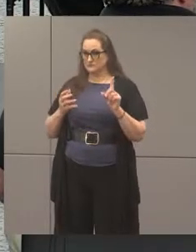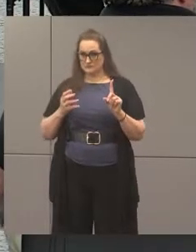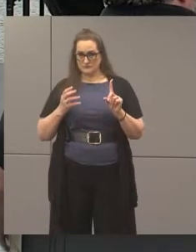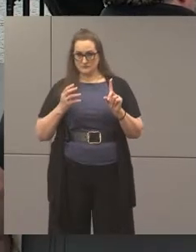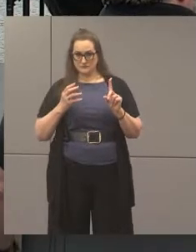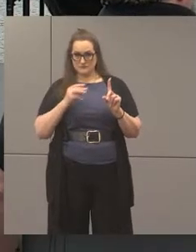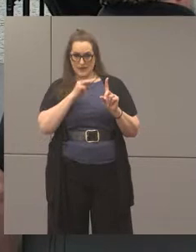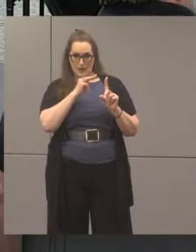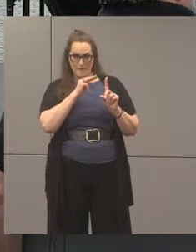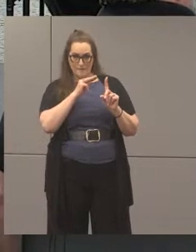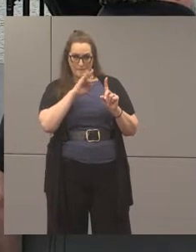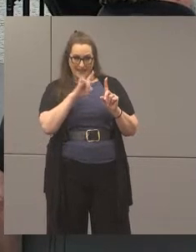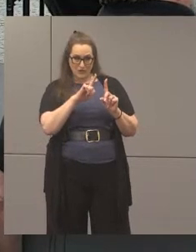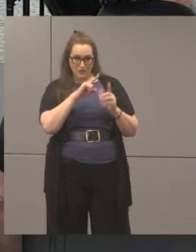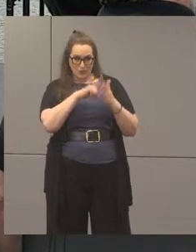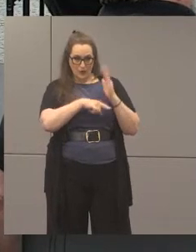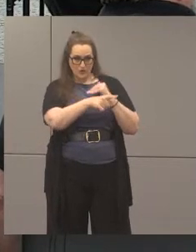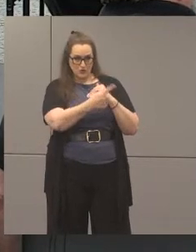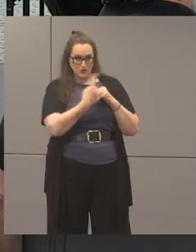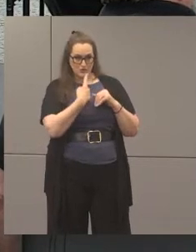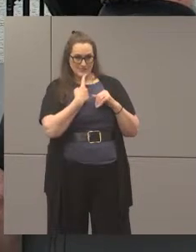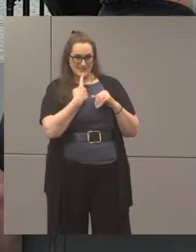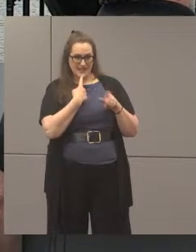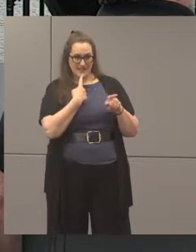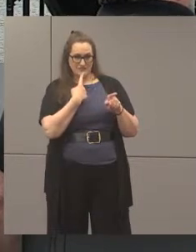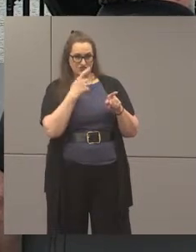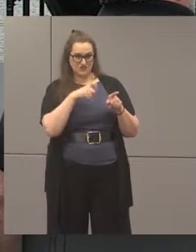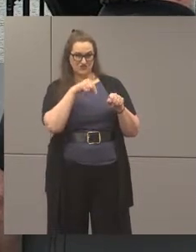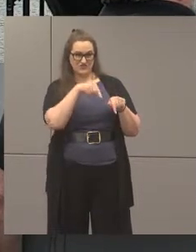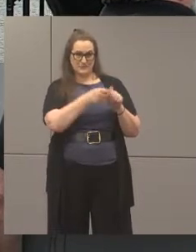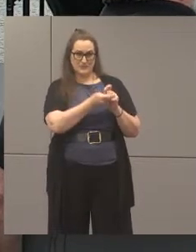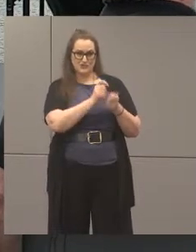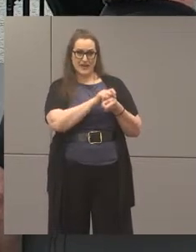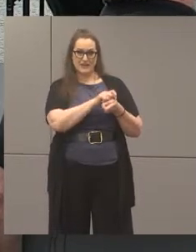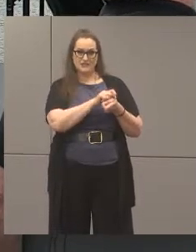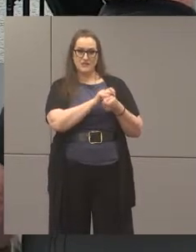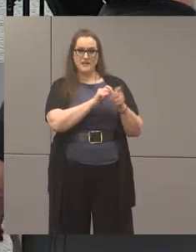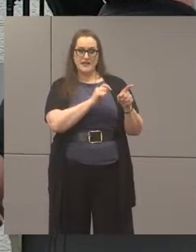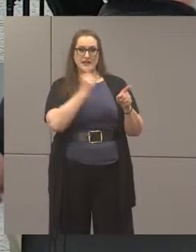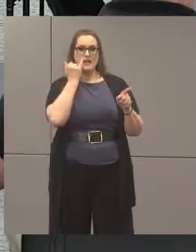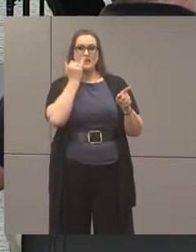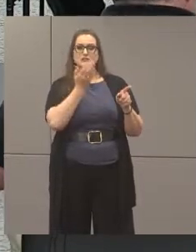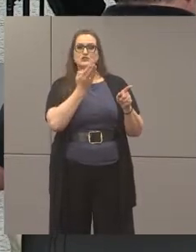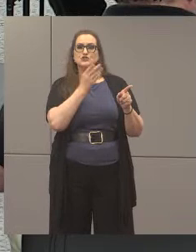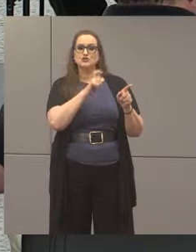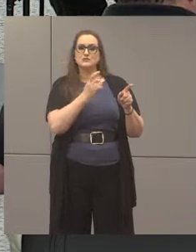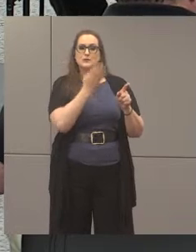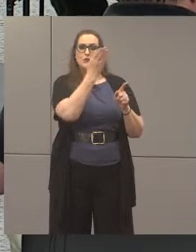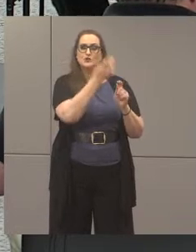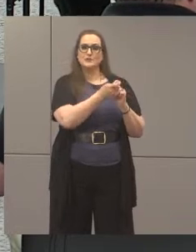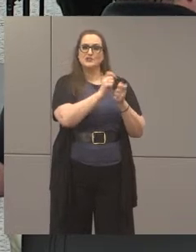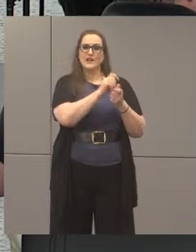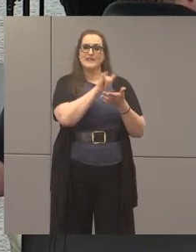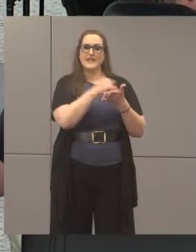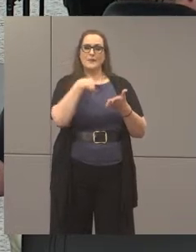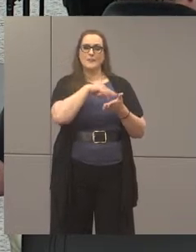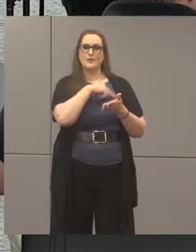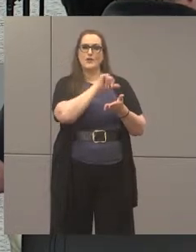Michael, what you said, shouldn't this be changed? Shouldn't the motion be changed that we authorize